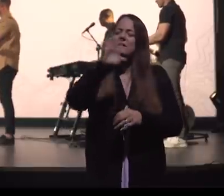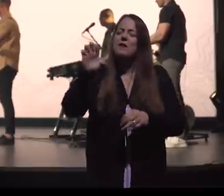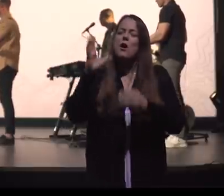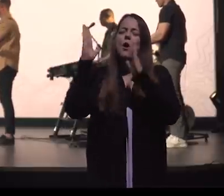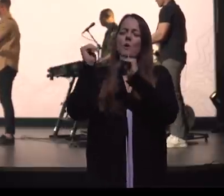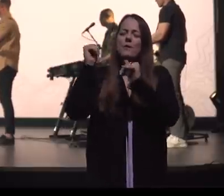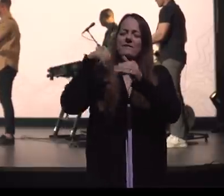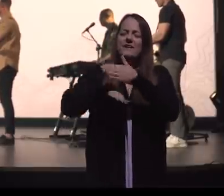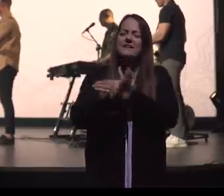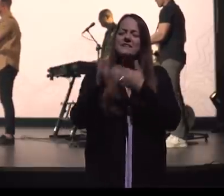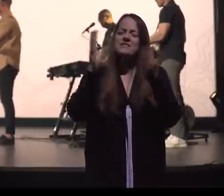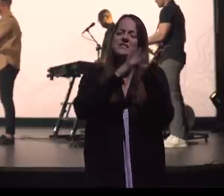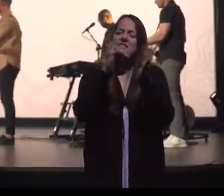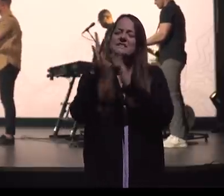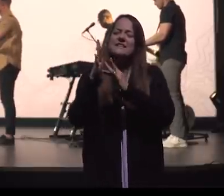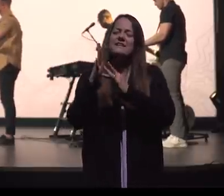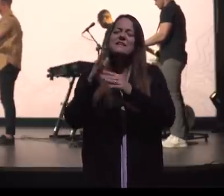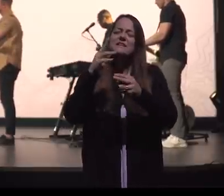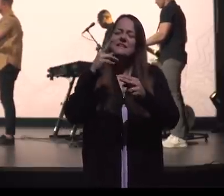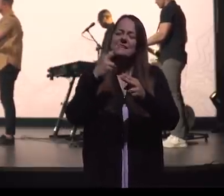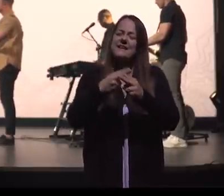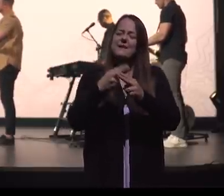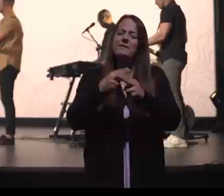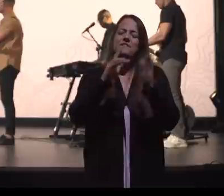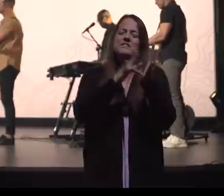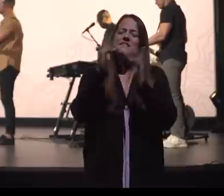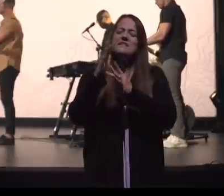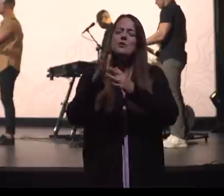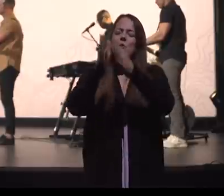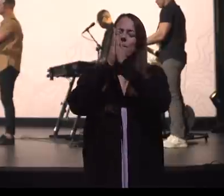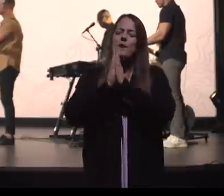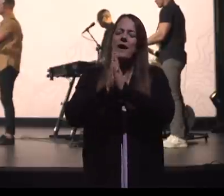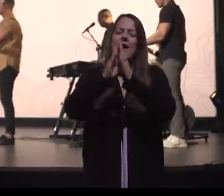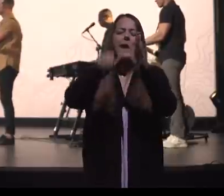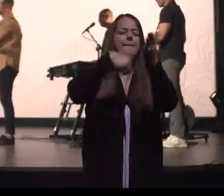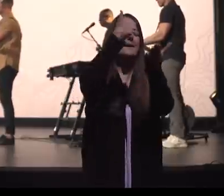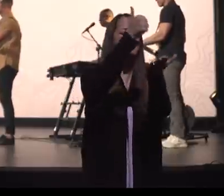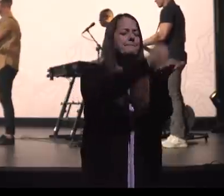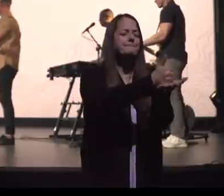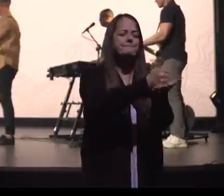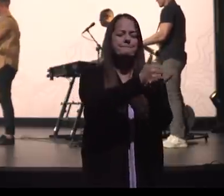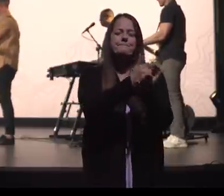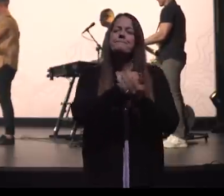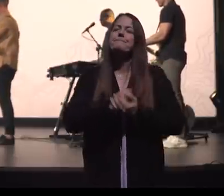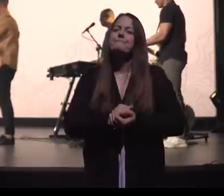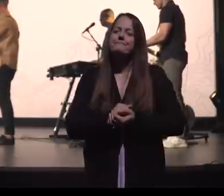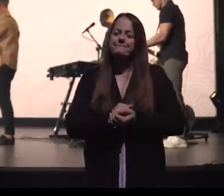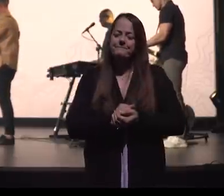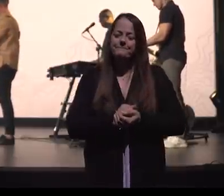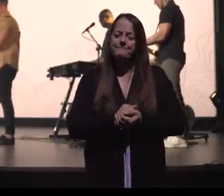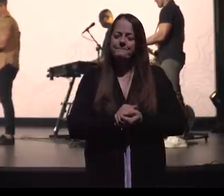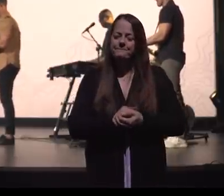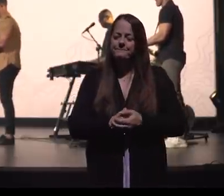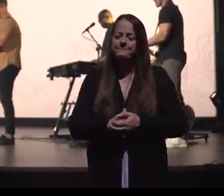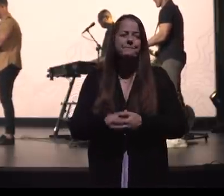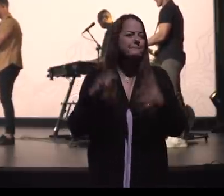Jesus. In Jesus' name we pray. And all of us said, amen, amen.